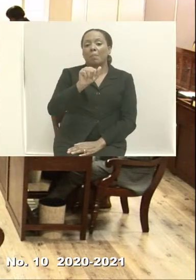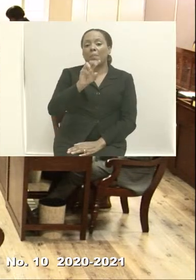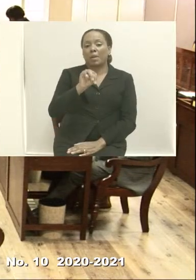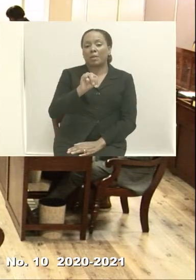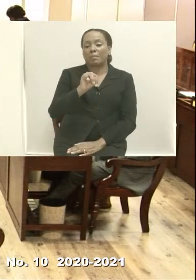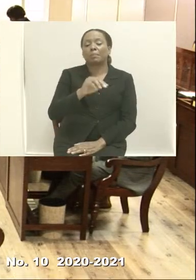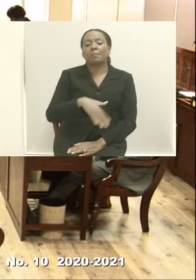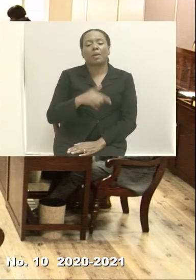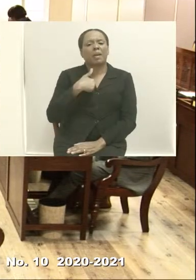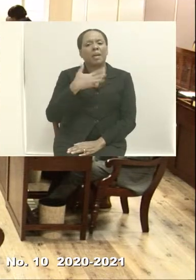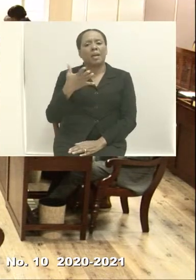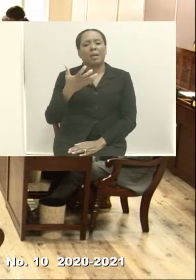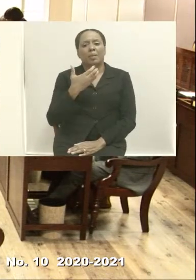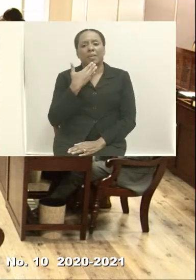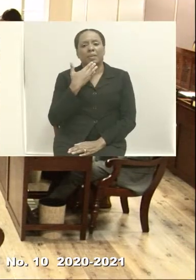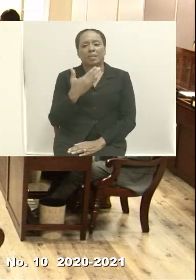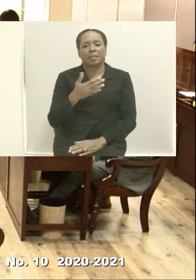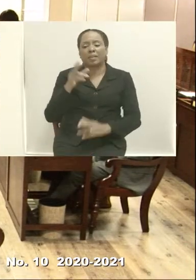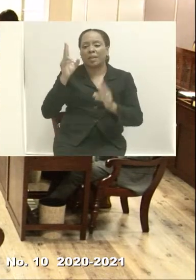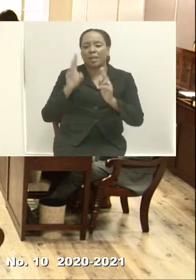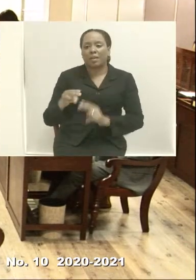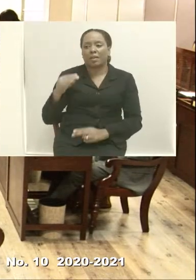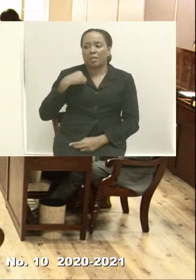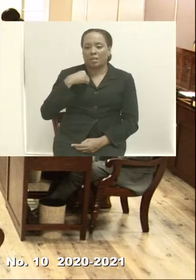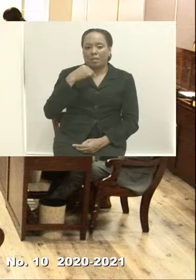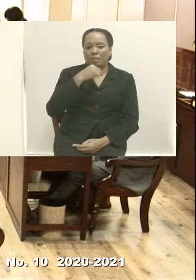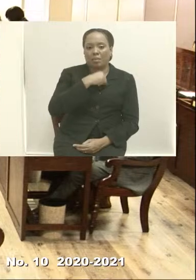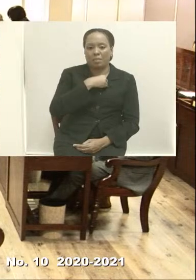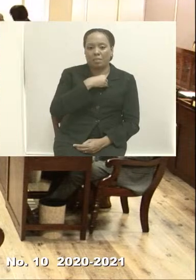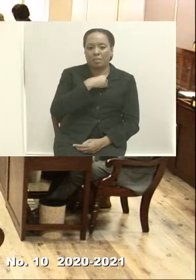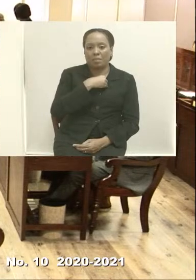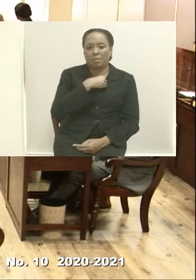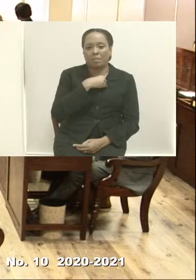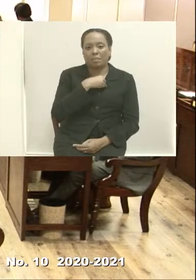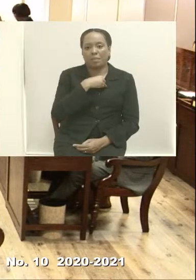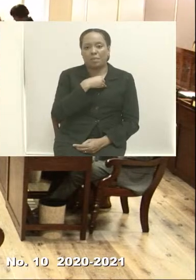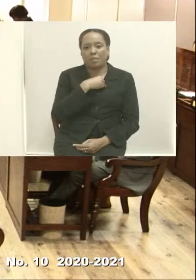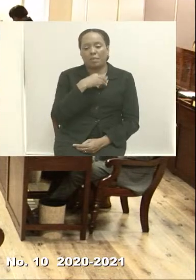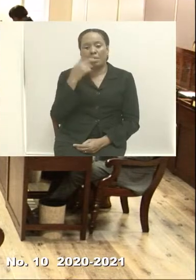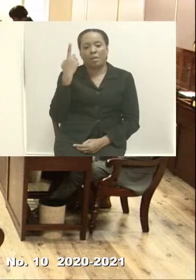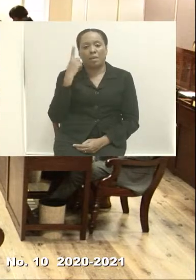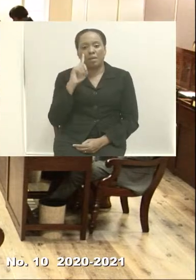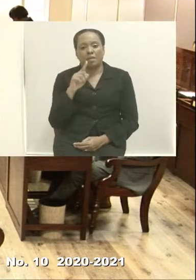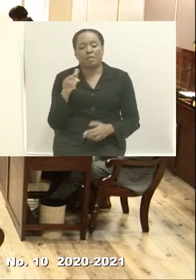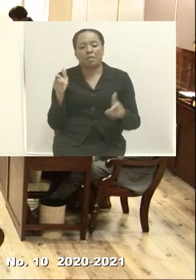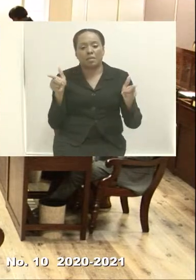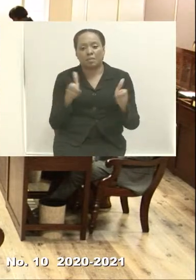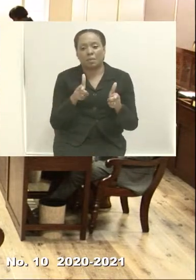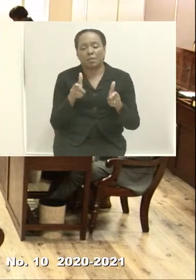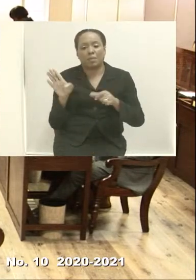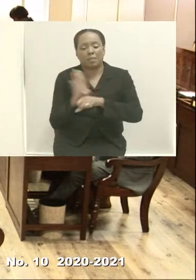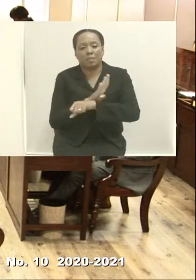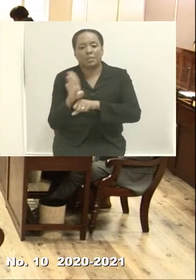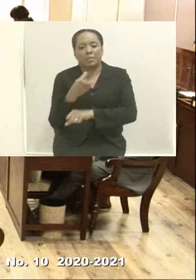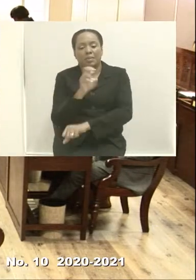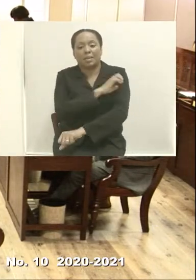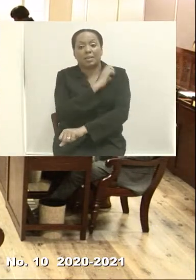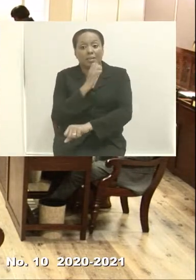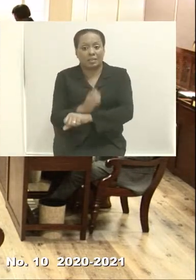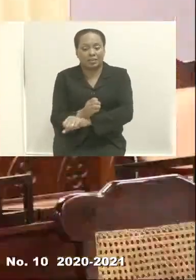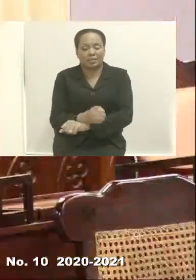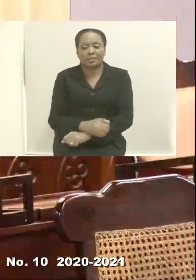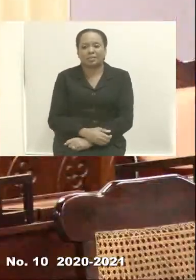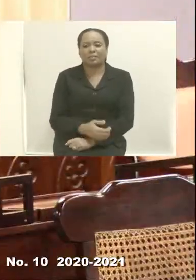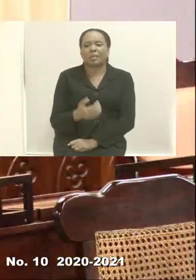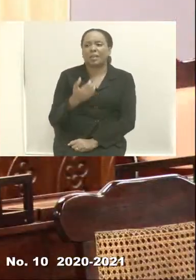his presentation on the area of commerce, small business and energy. I have a number of questions